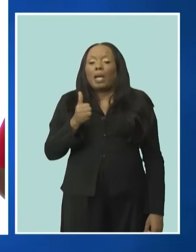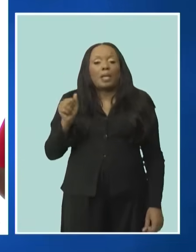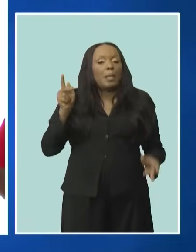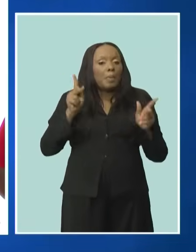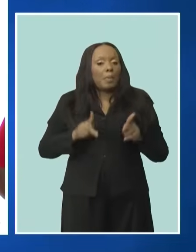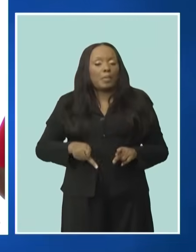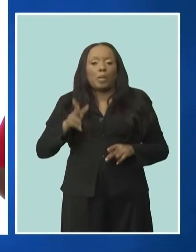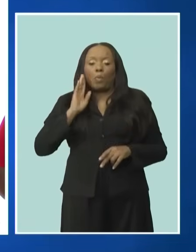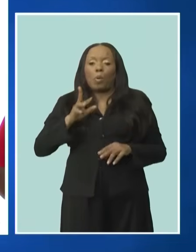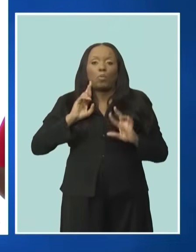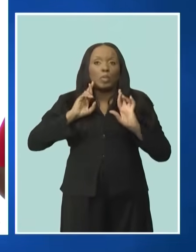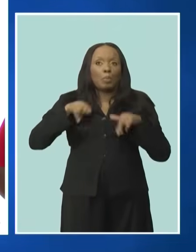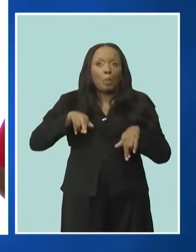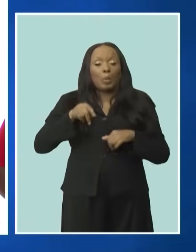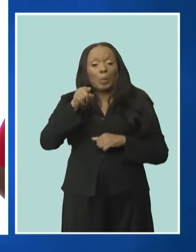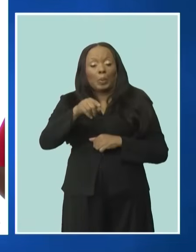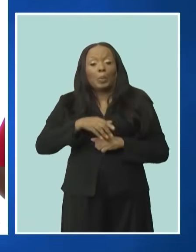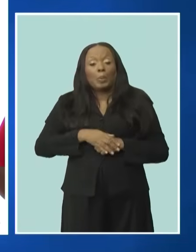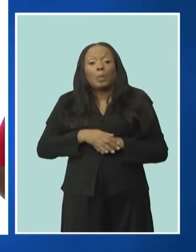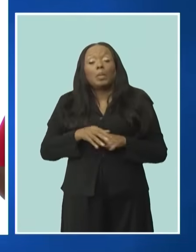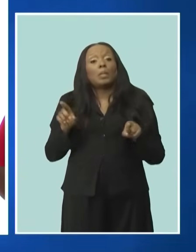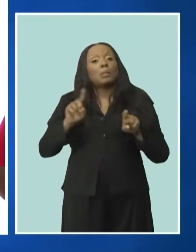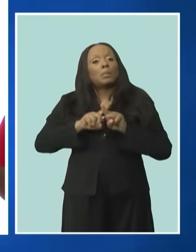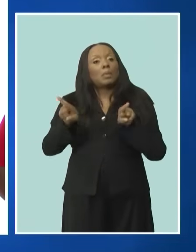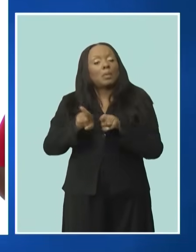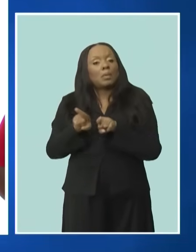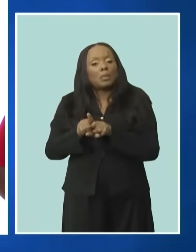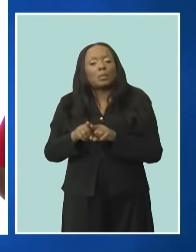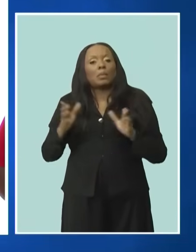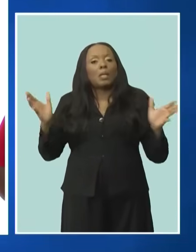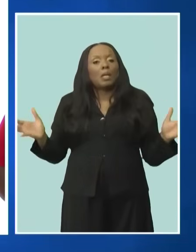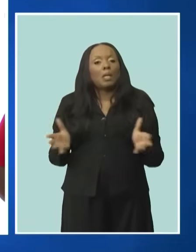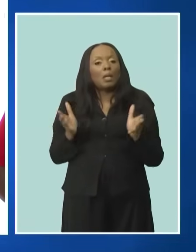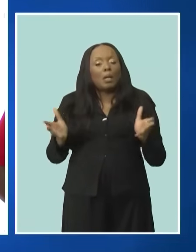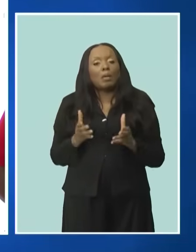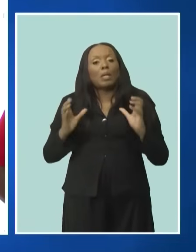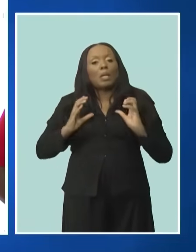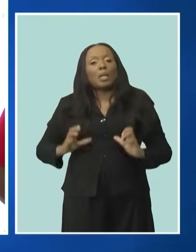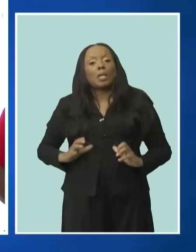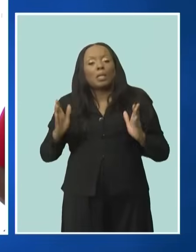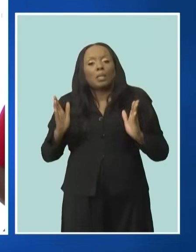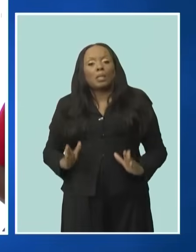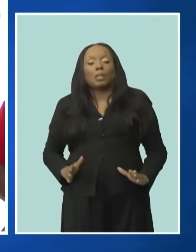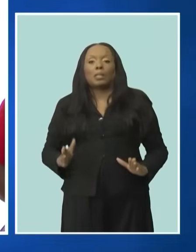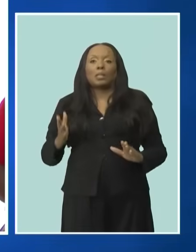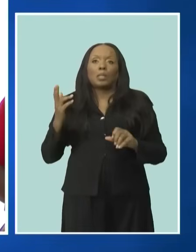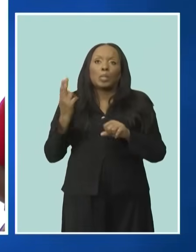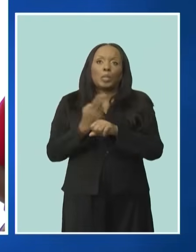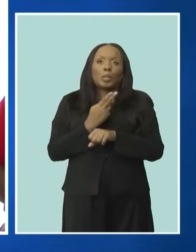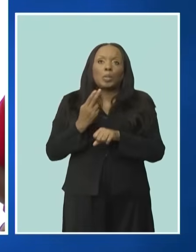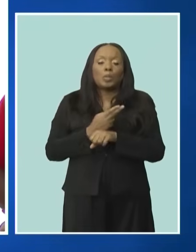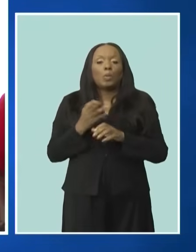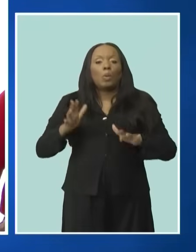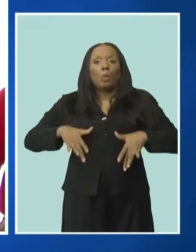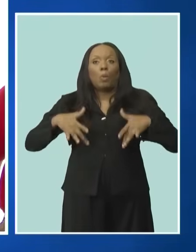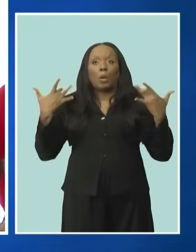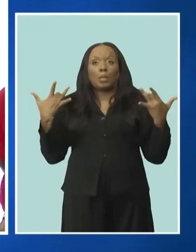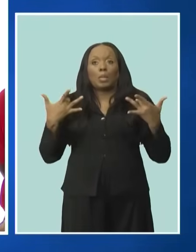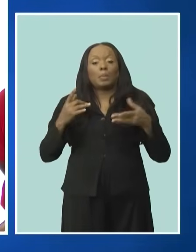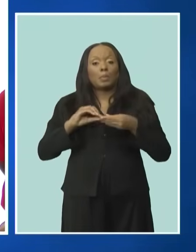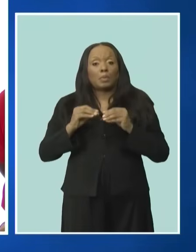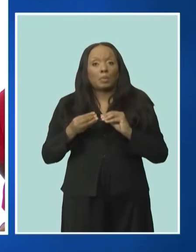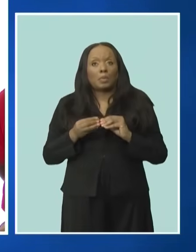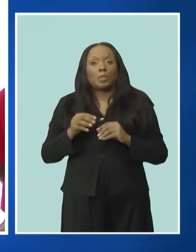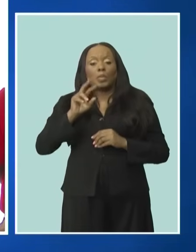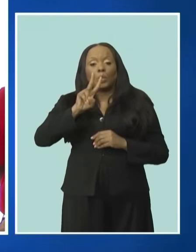time. In addition to that, though, we want to encourage customers to use our WhatsApp, and